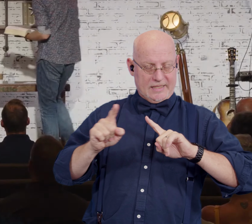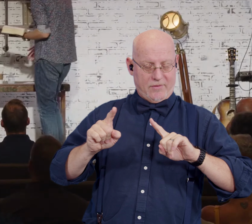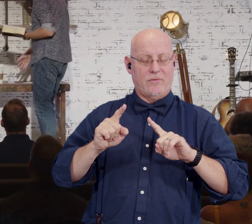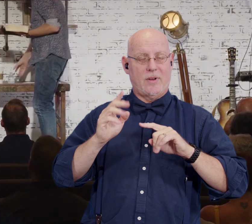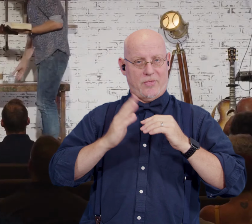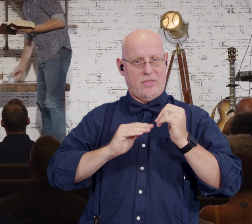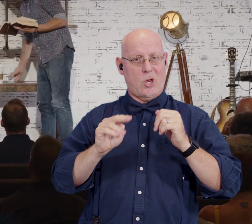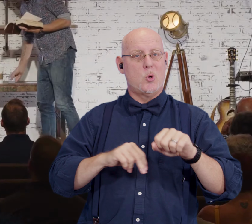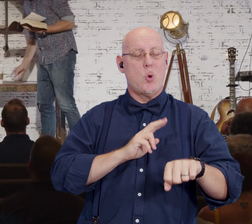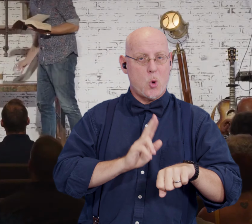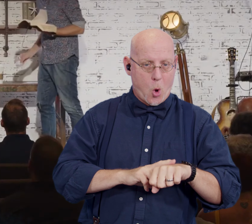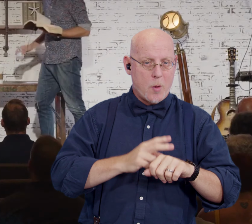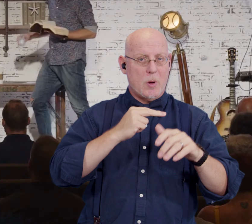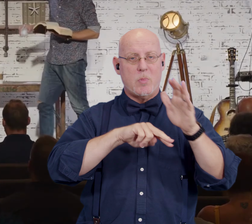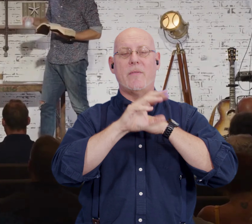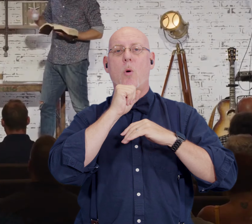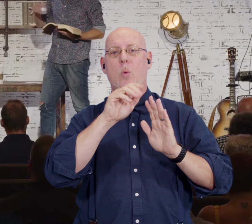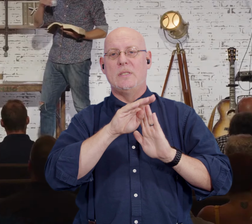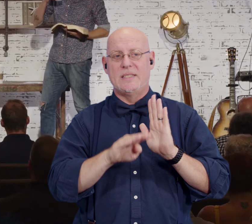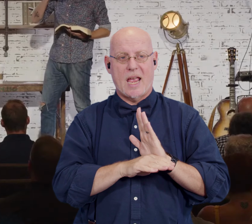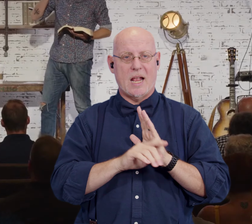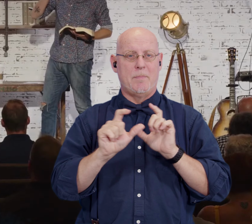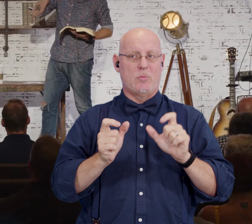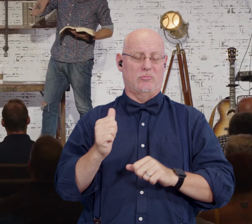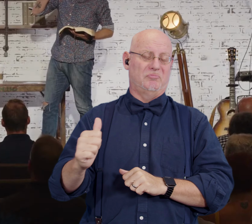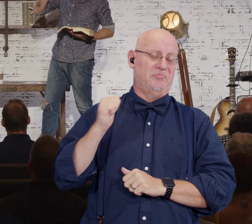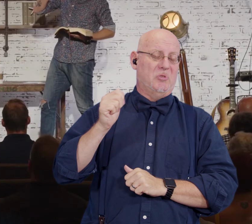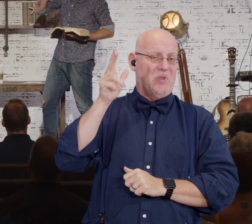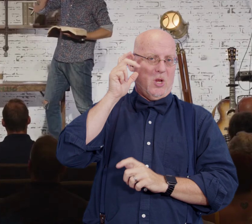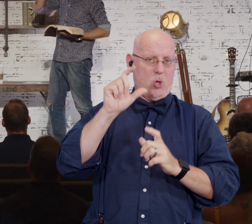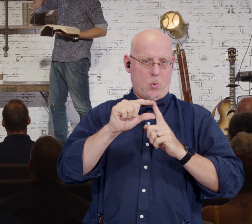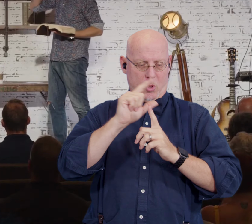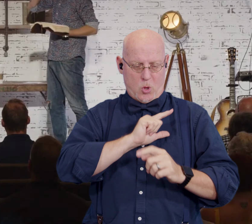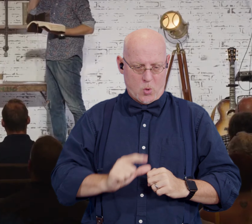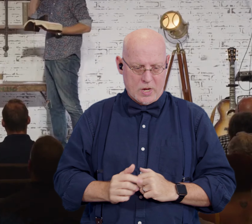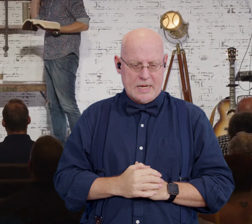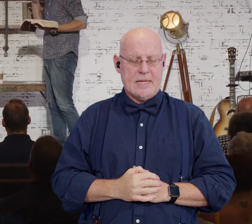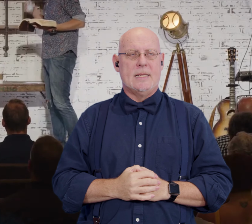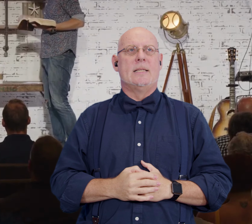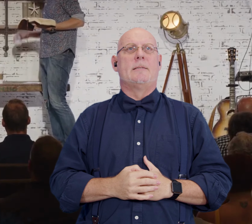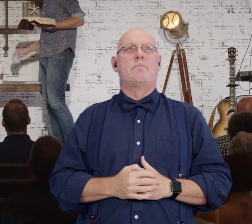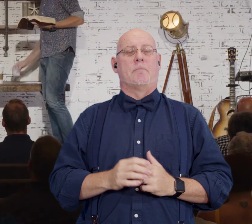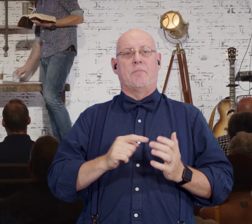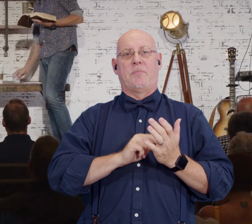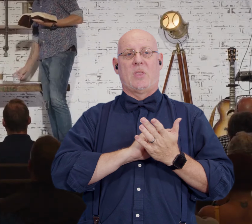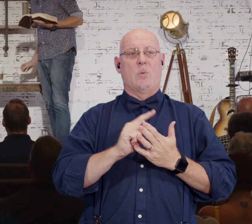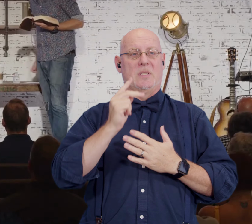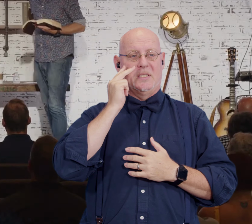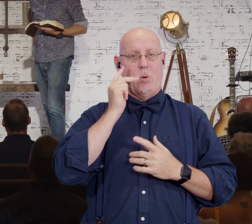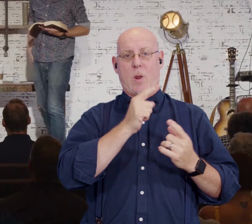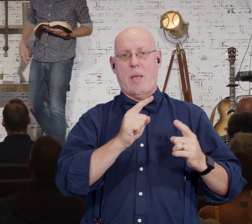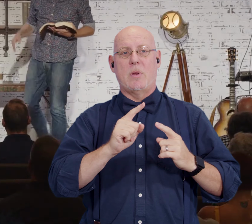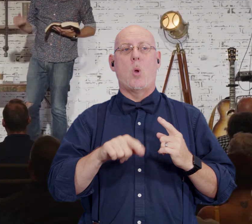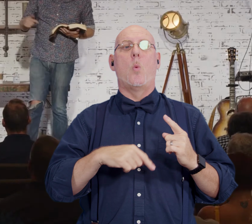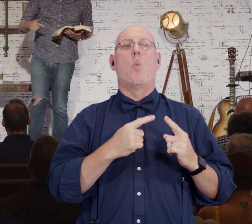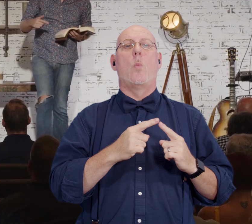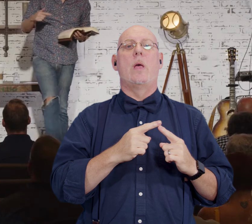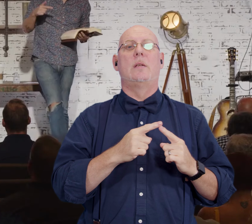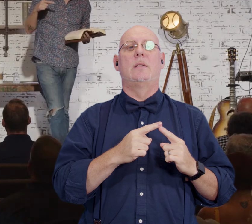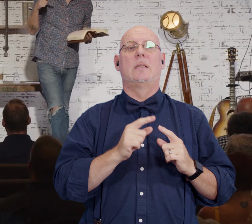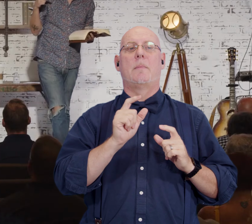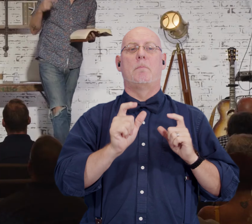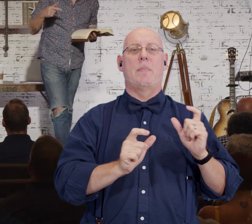so often in the prophets of the Old Testament where the people refused to hear the word of the Lord, this week we get to see what happens